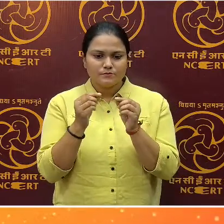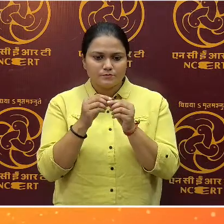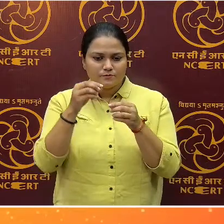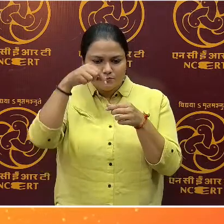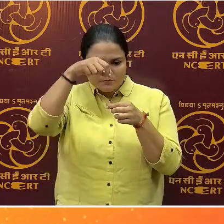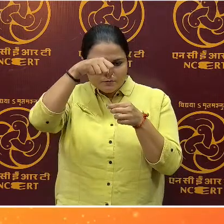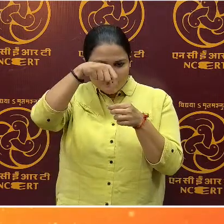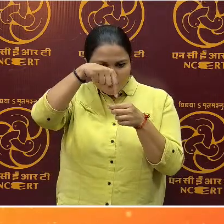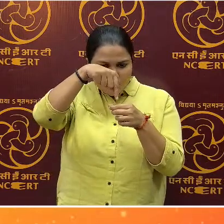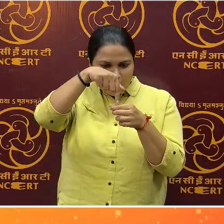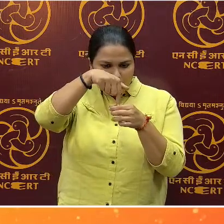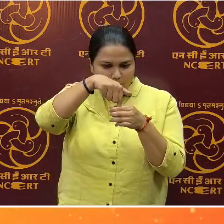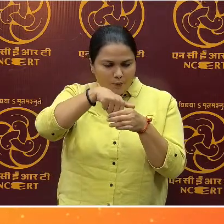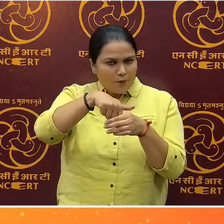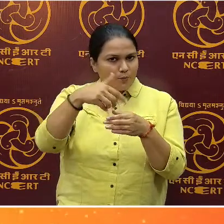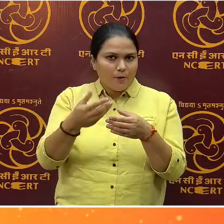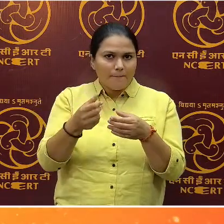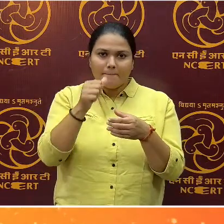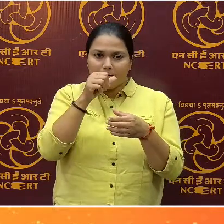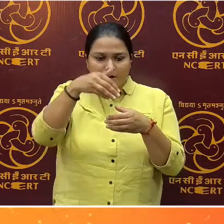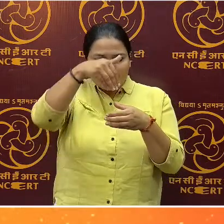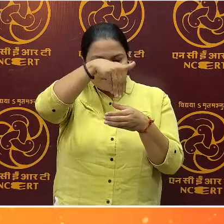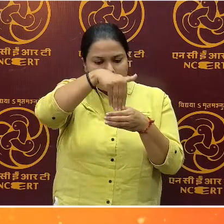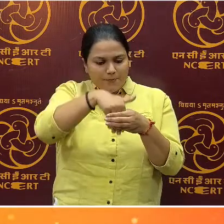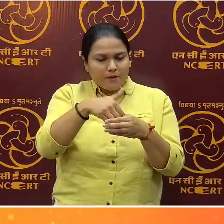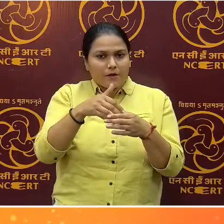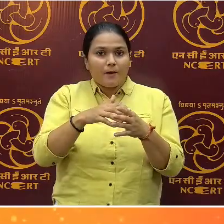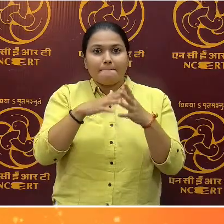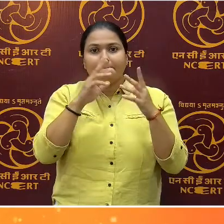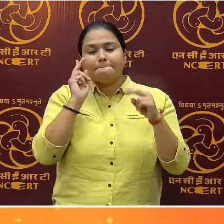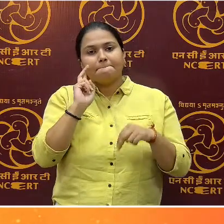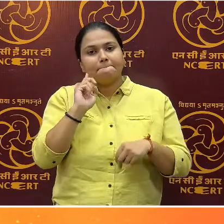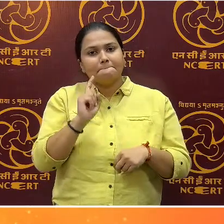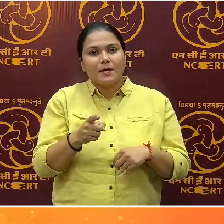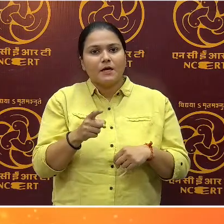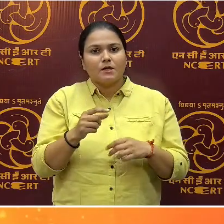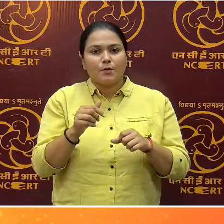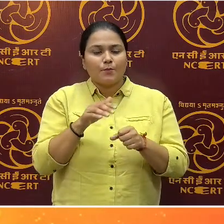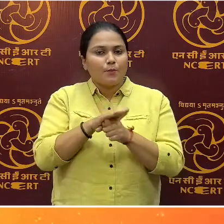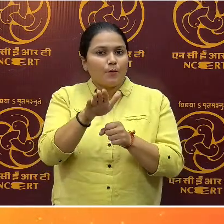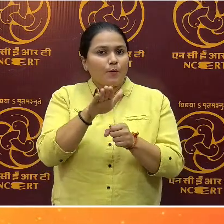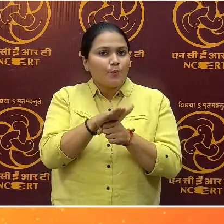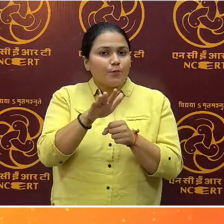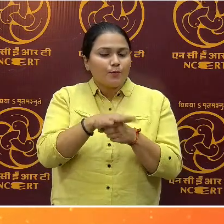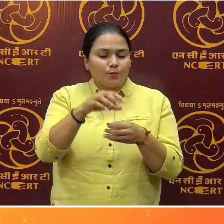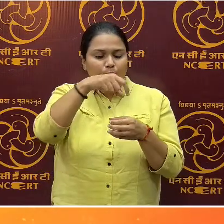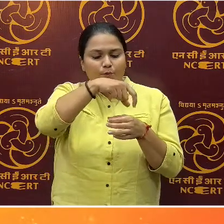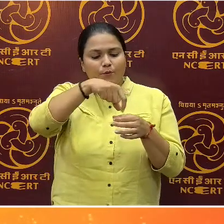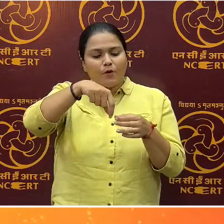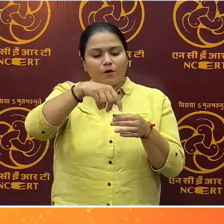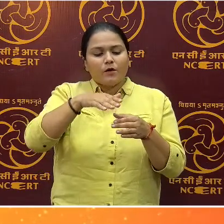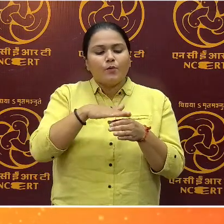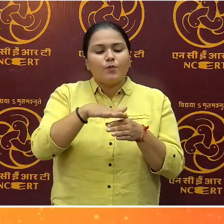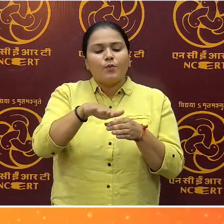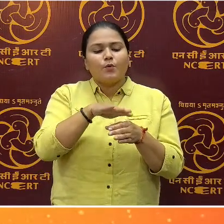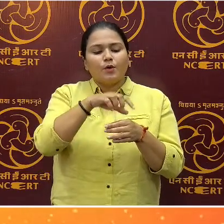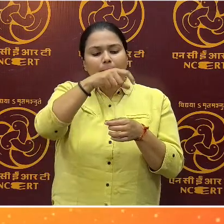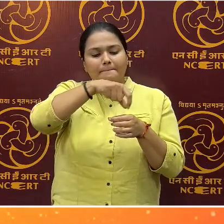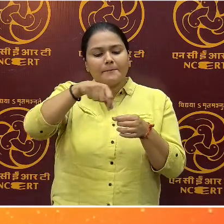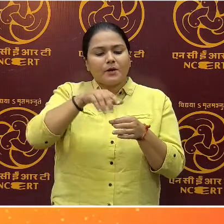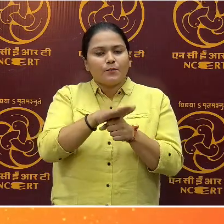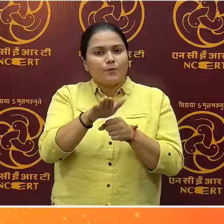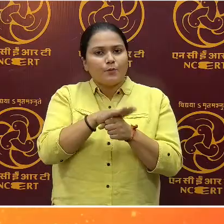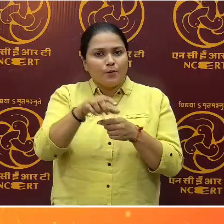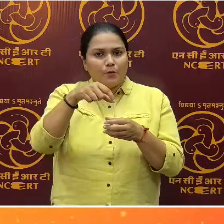goes straight down in the water, but a big wooden log, it floats on water. Why